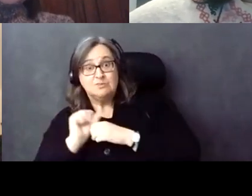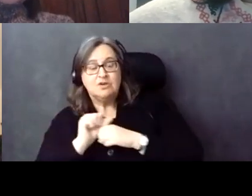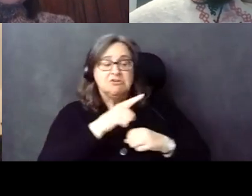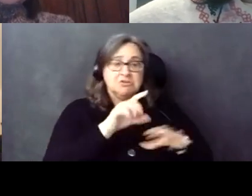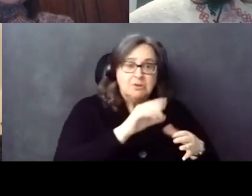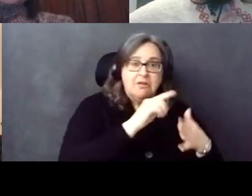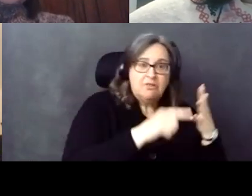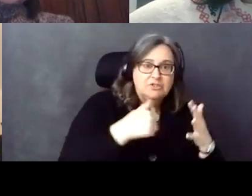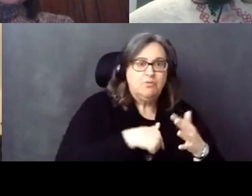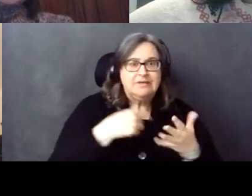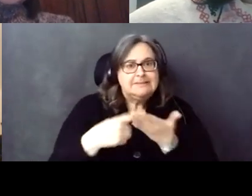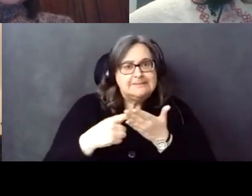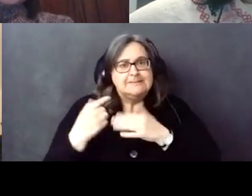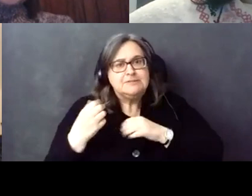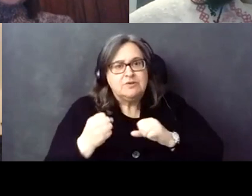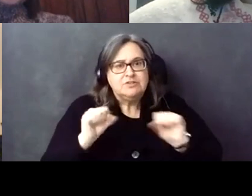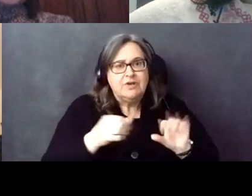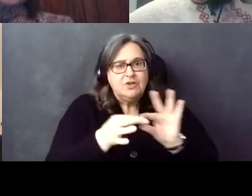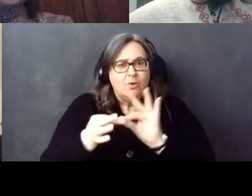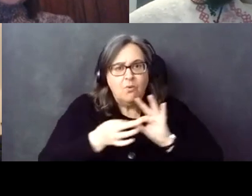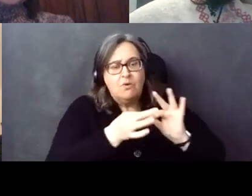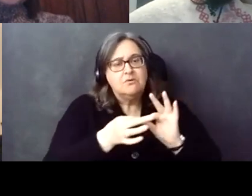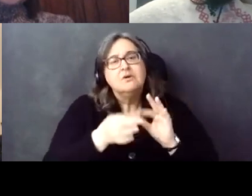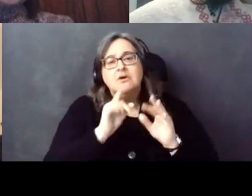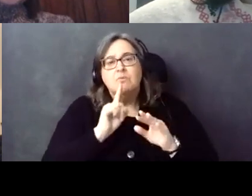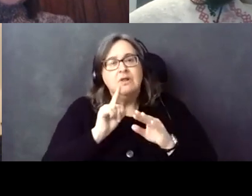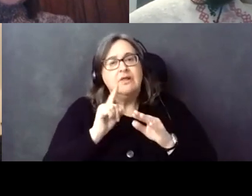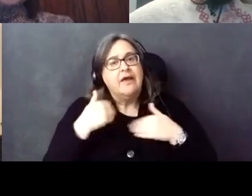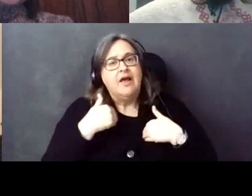our strengths and maybe we can coordinate to have a greater impact on our people.